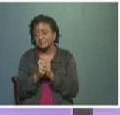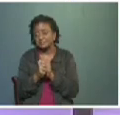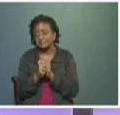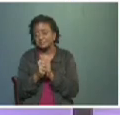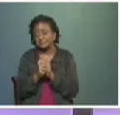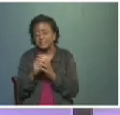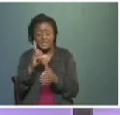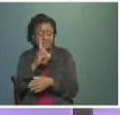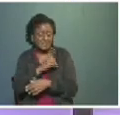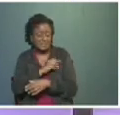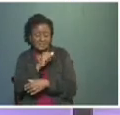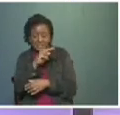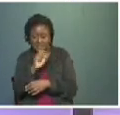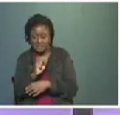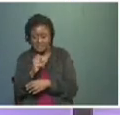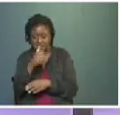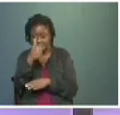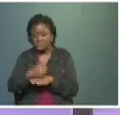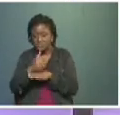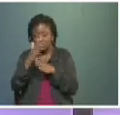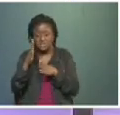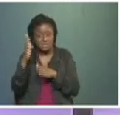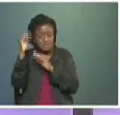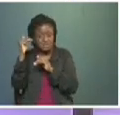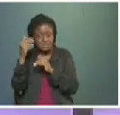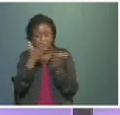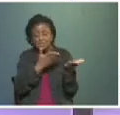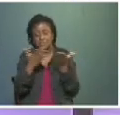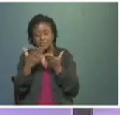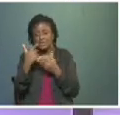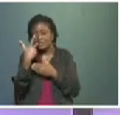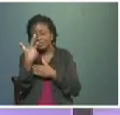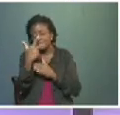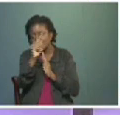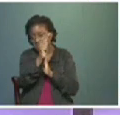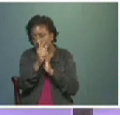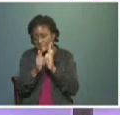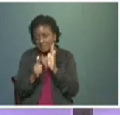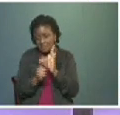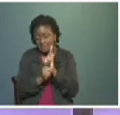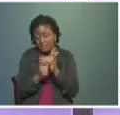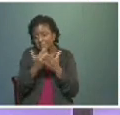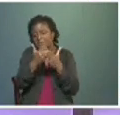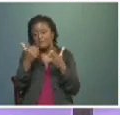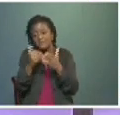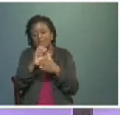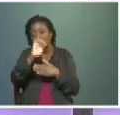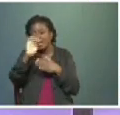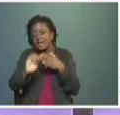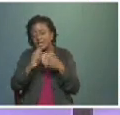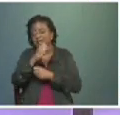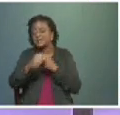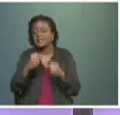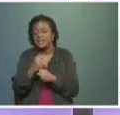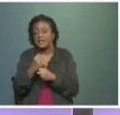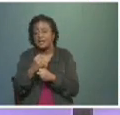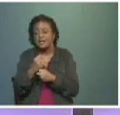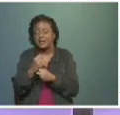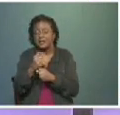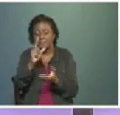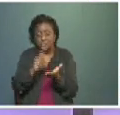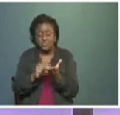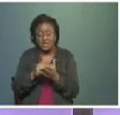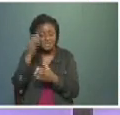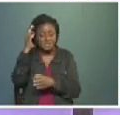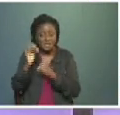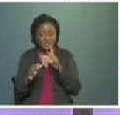Meanwhile, the Davis administration's looking to bring three pieces of legislation before the end of the year. Press Secretary Clint Watson disclosing